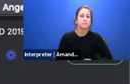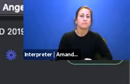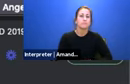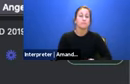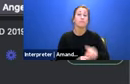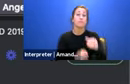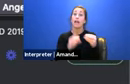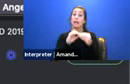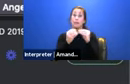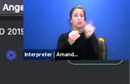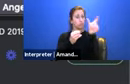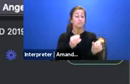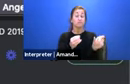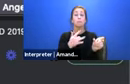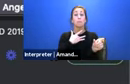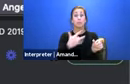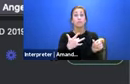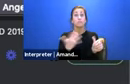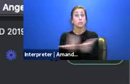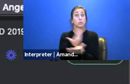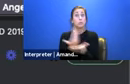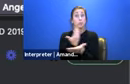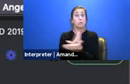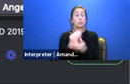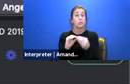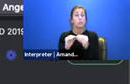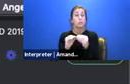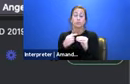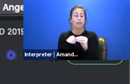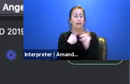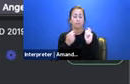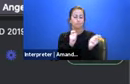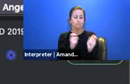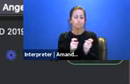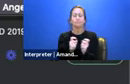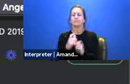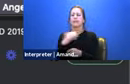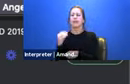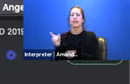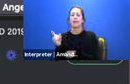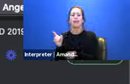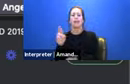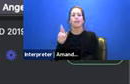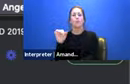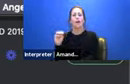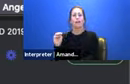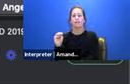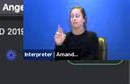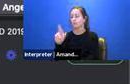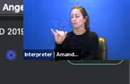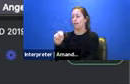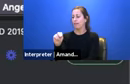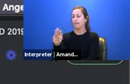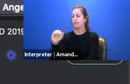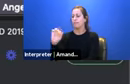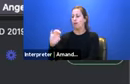are updated as often as possible by myself, Dr. Yearwood, and Mr. Ryan Markham, our director of bonding construction. So that team, in conjunction